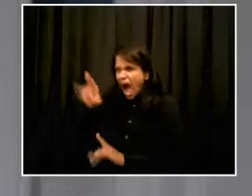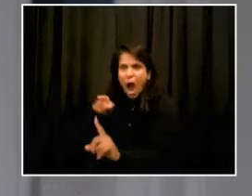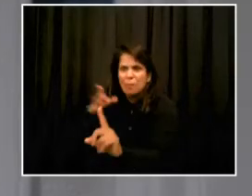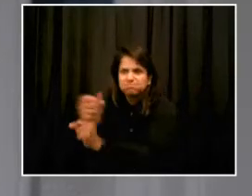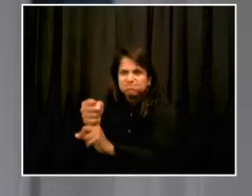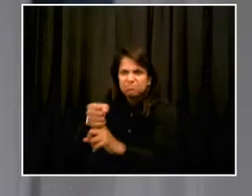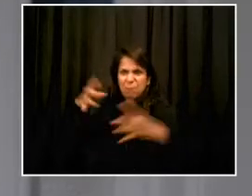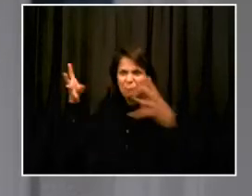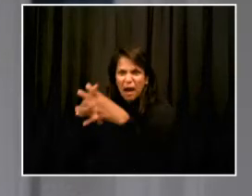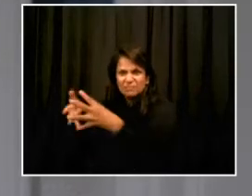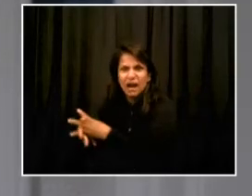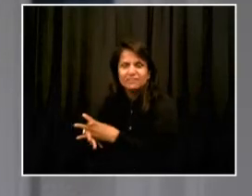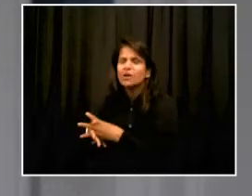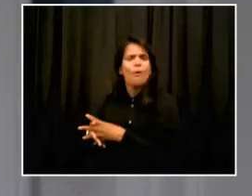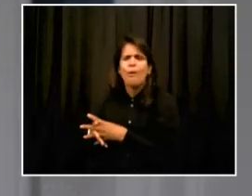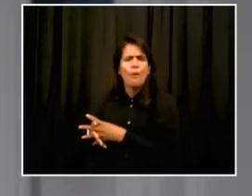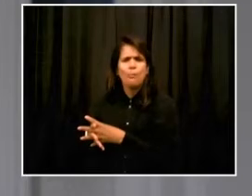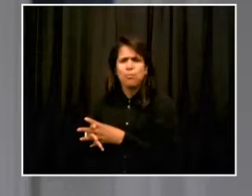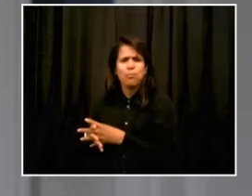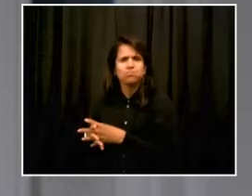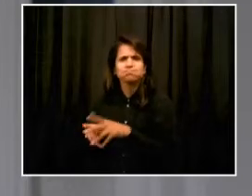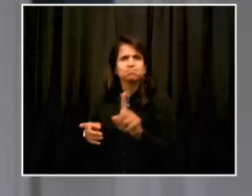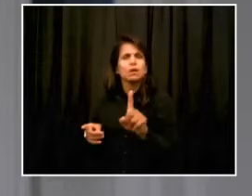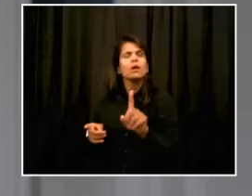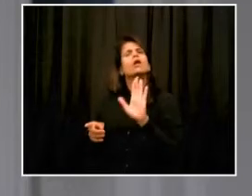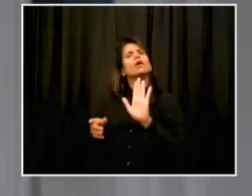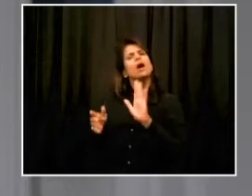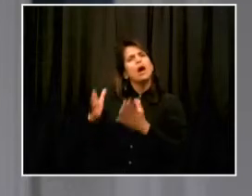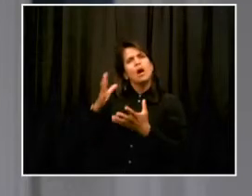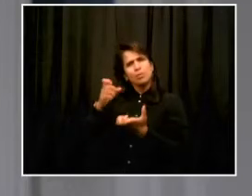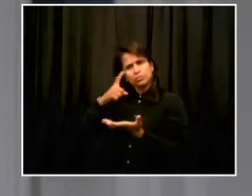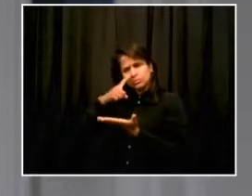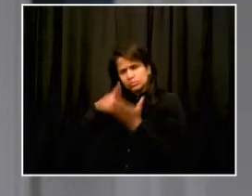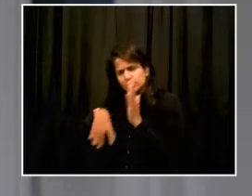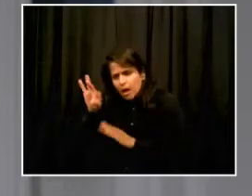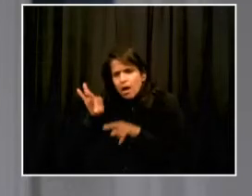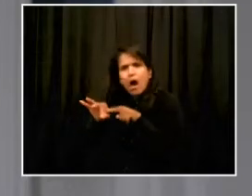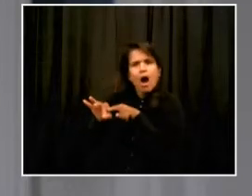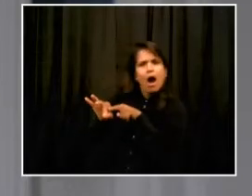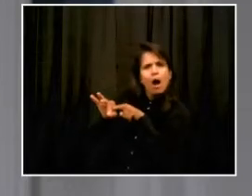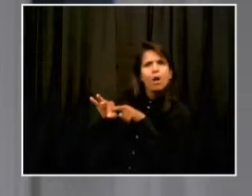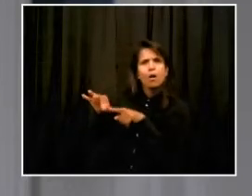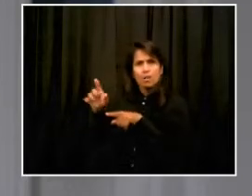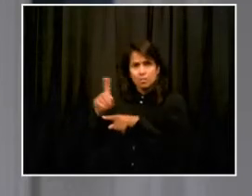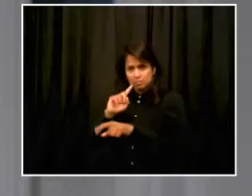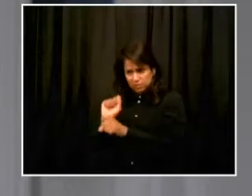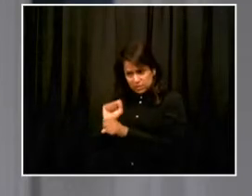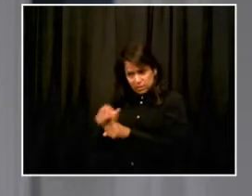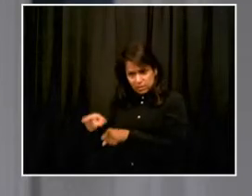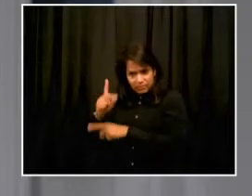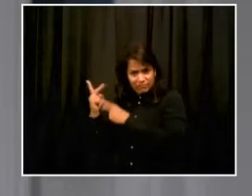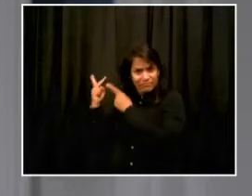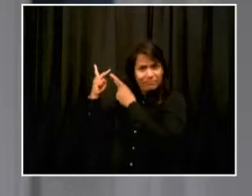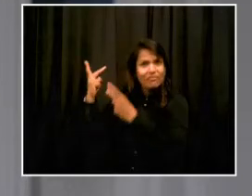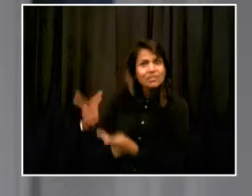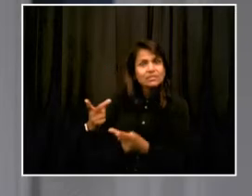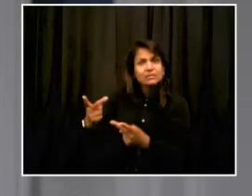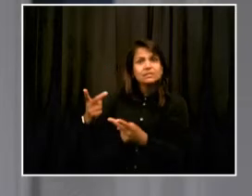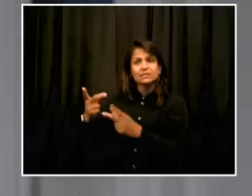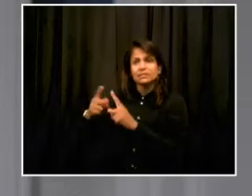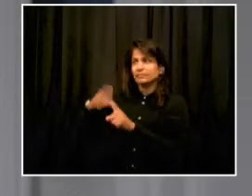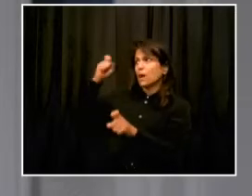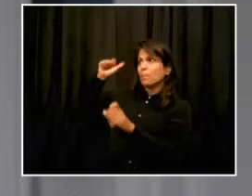COVID-19 hotspots, regardless of their residence, when they come into New York, whether they're returning or they're going to be staying here for a period of